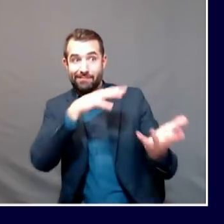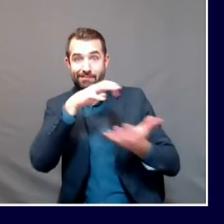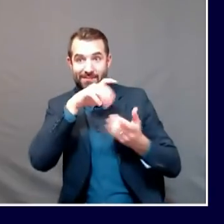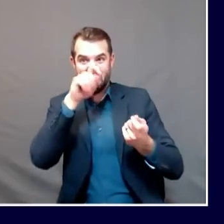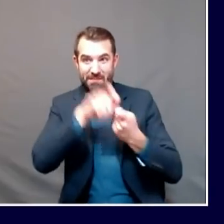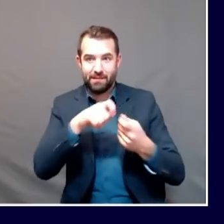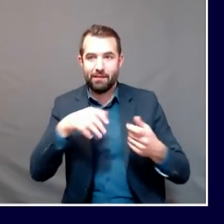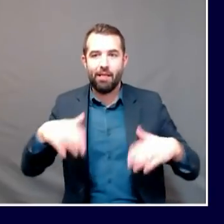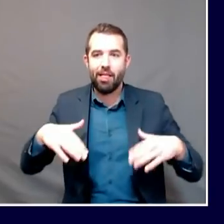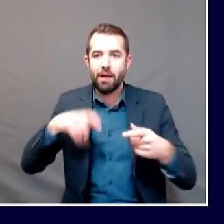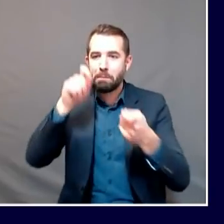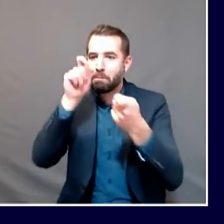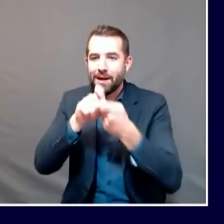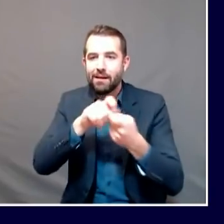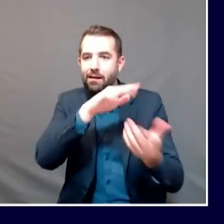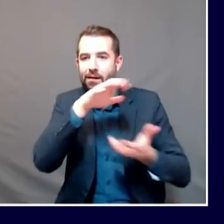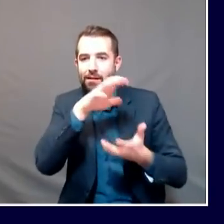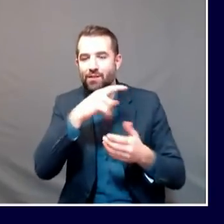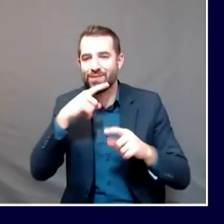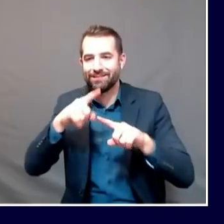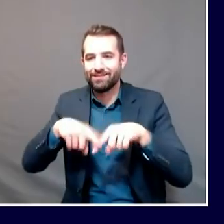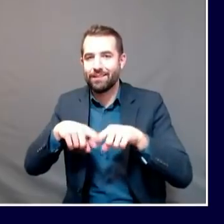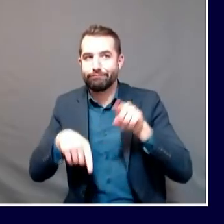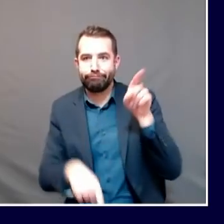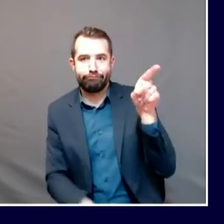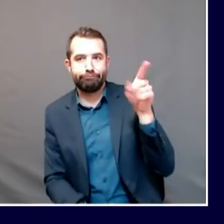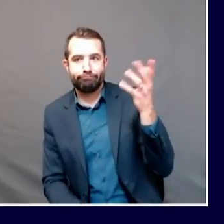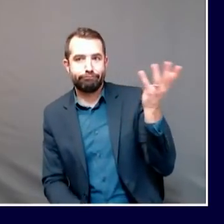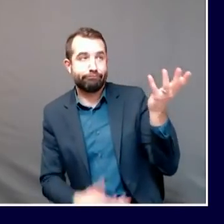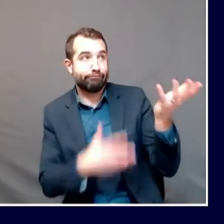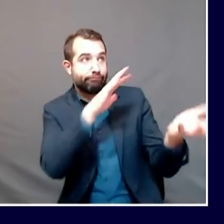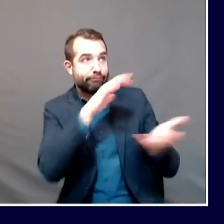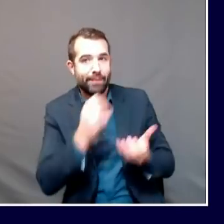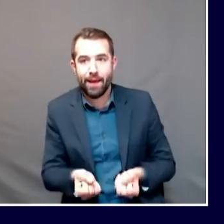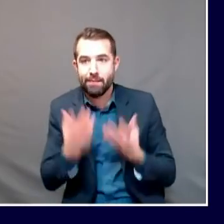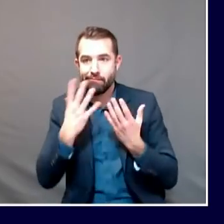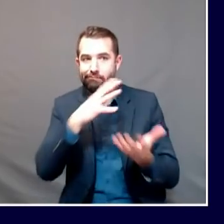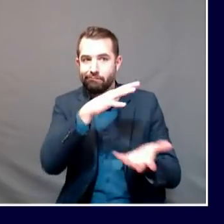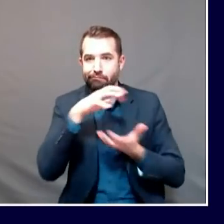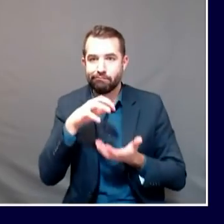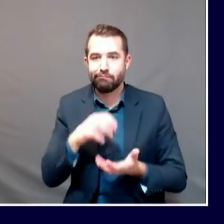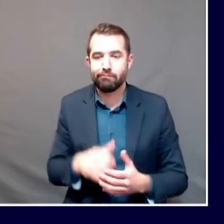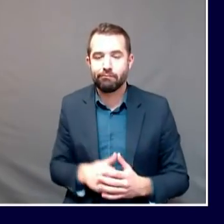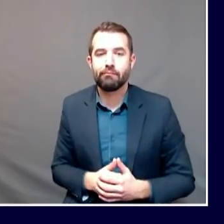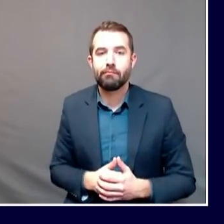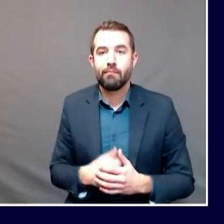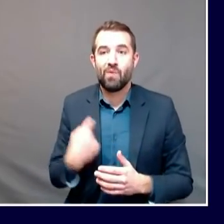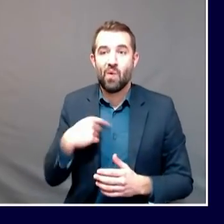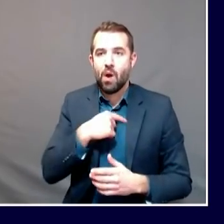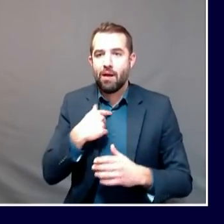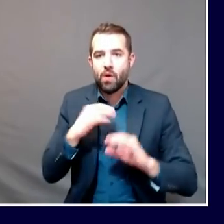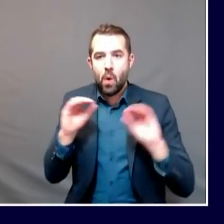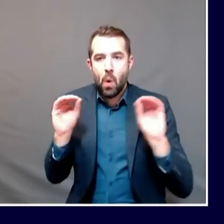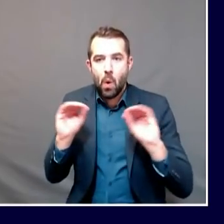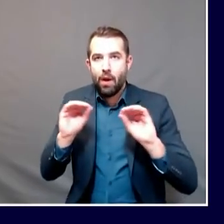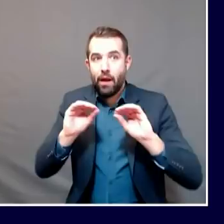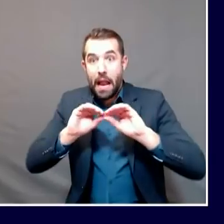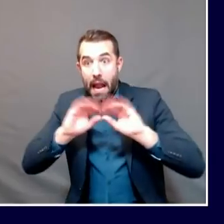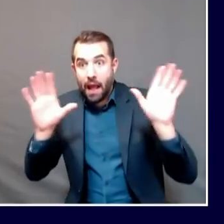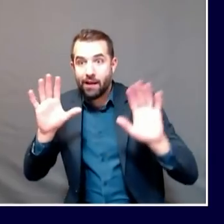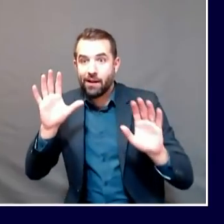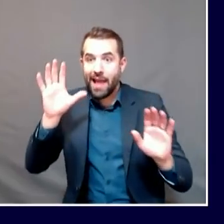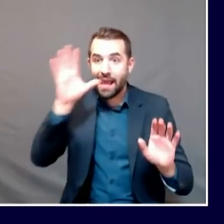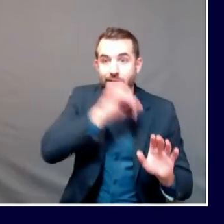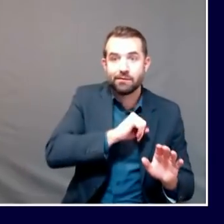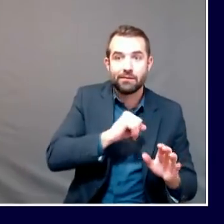1C. Right now, we don't really have clarity as to the estimates of what Maine may be allocated